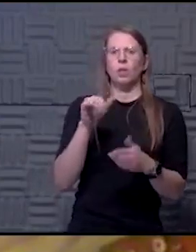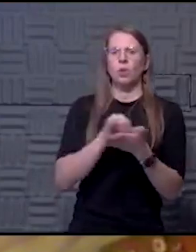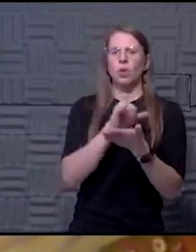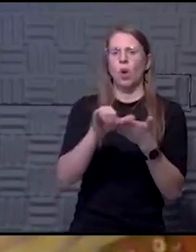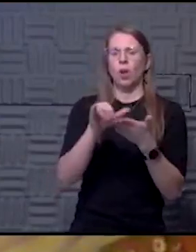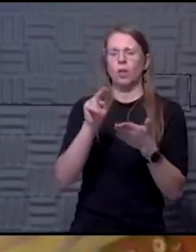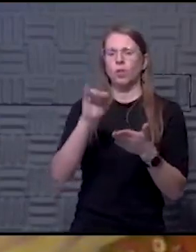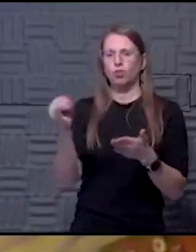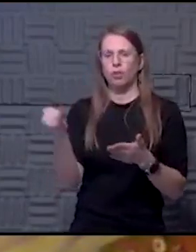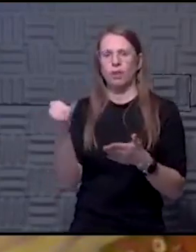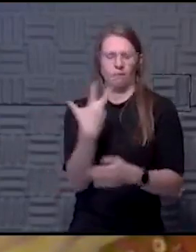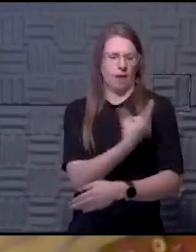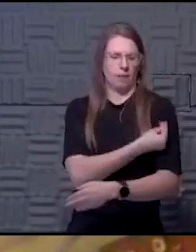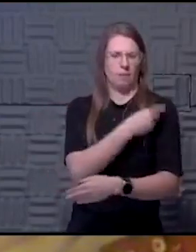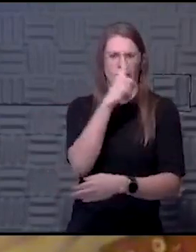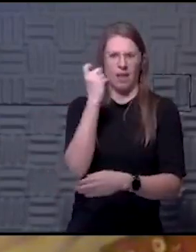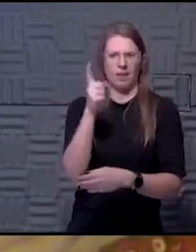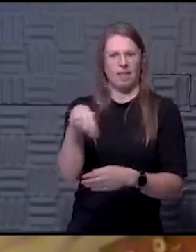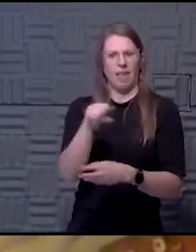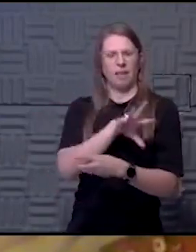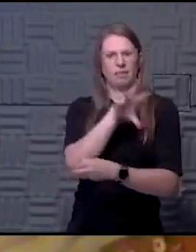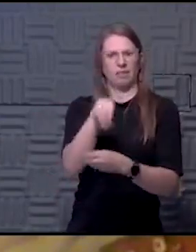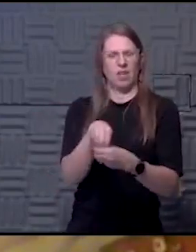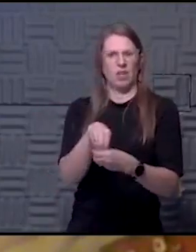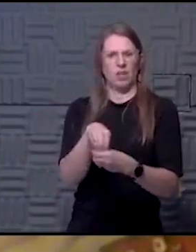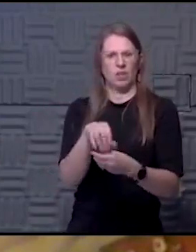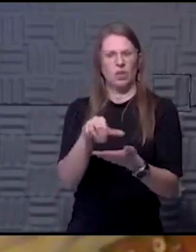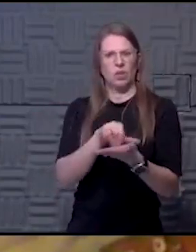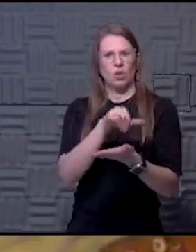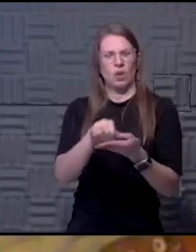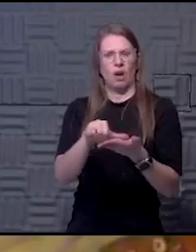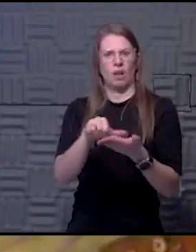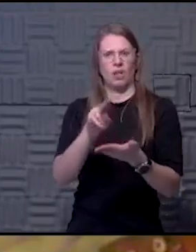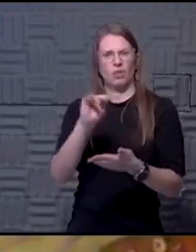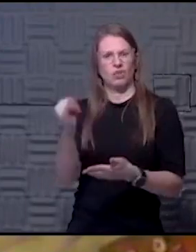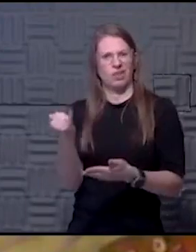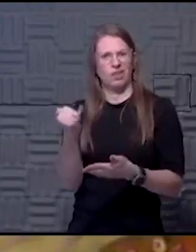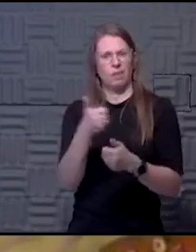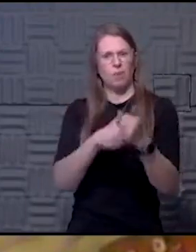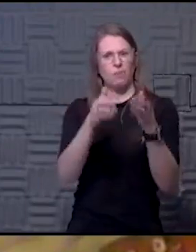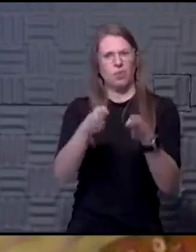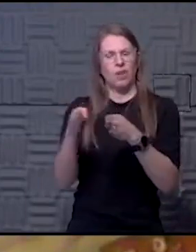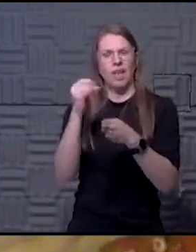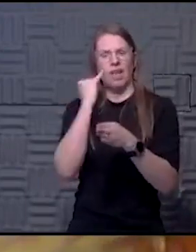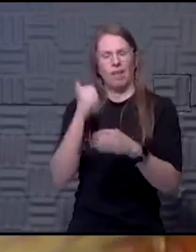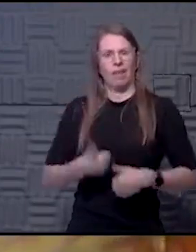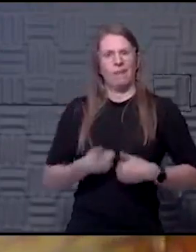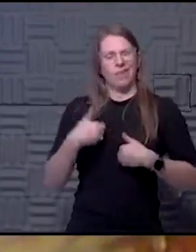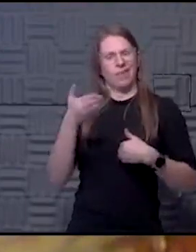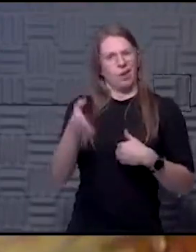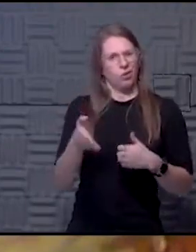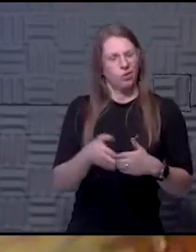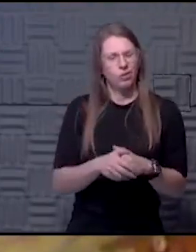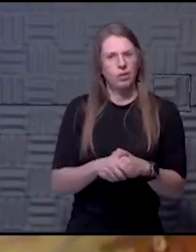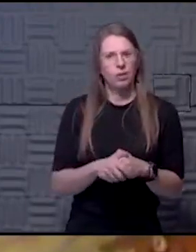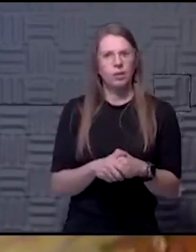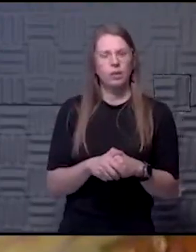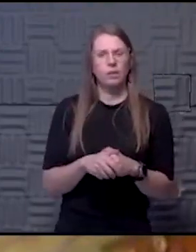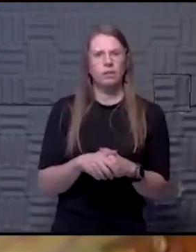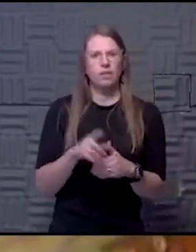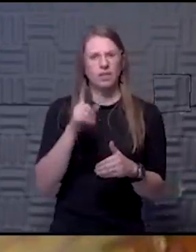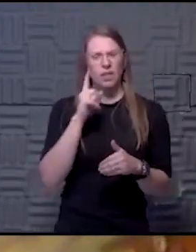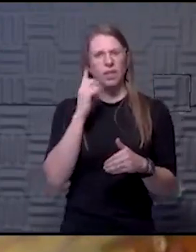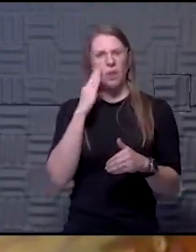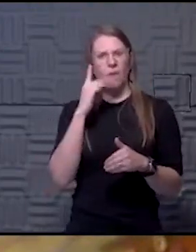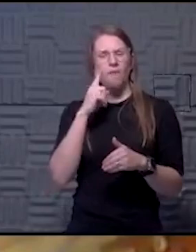getting vaccinated? Because they're included in the New York and New Jersey per capita, if that's where they're listed as a resident. Ditto that for Arizona.